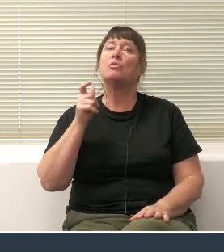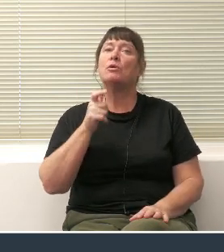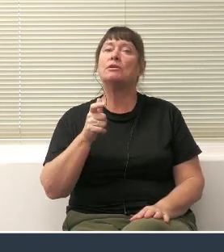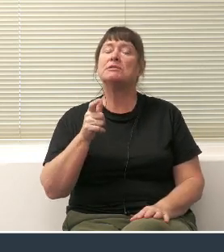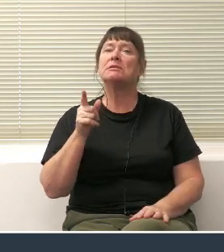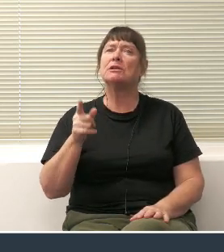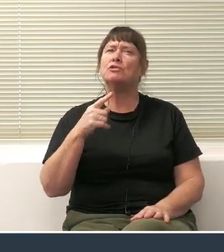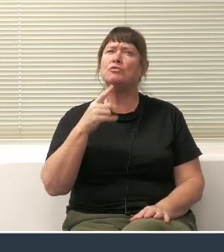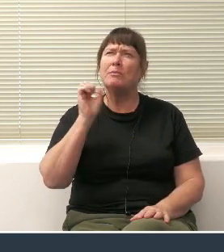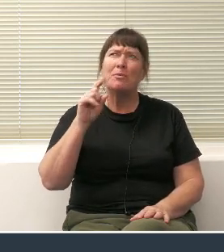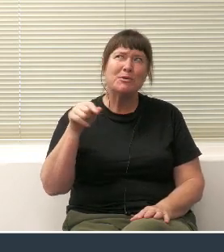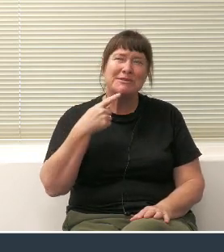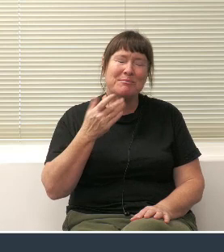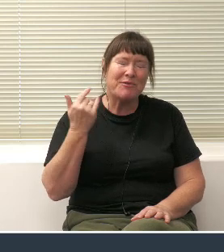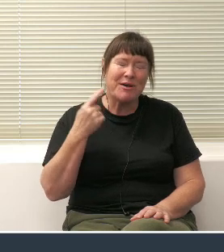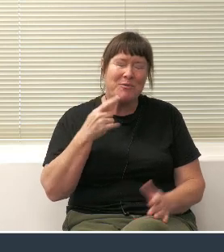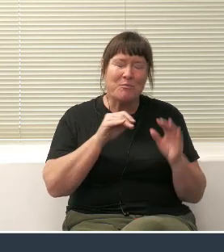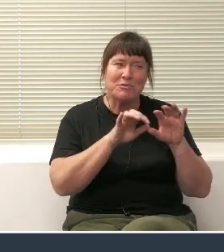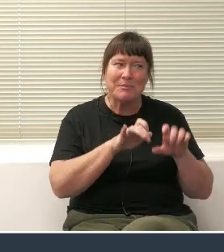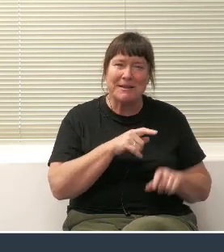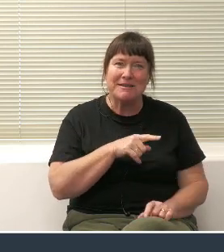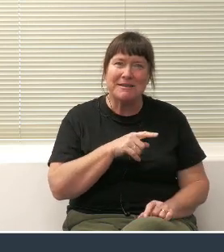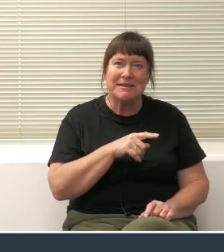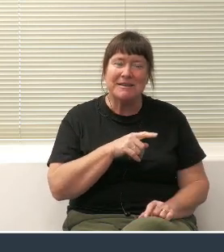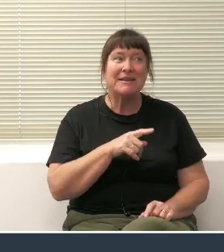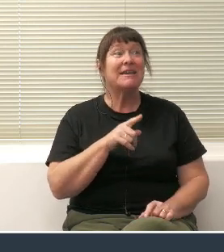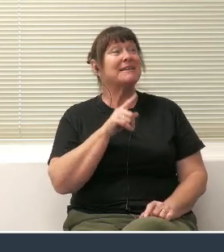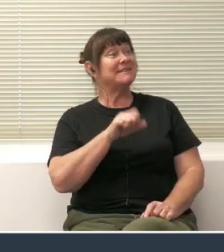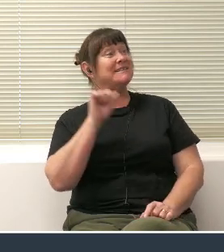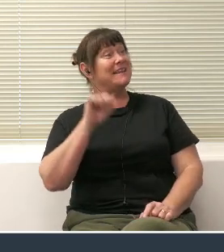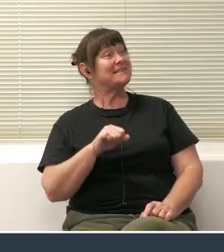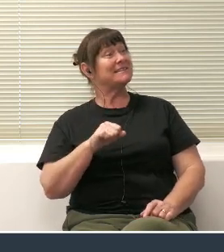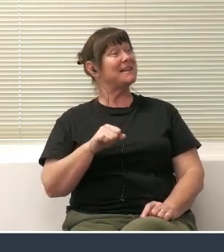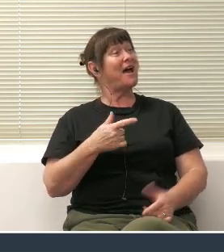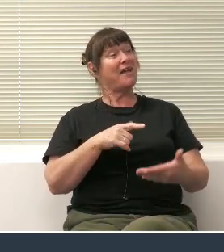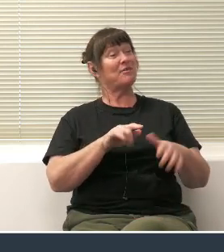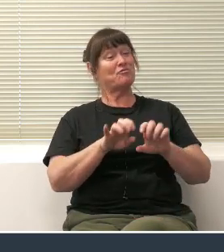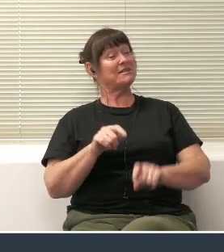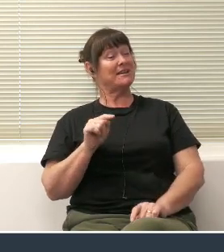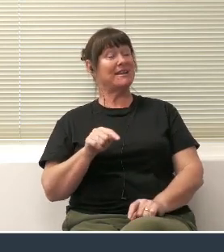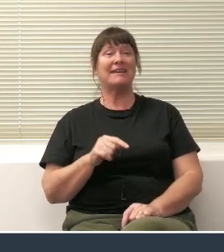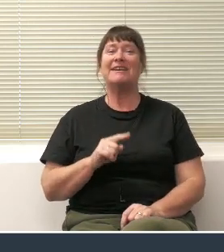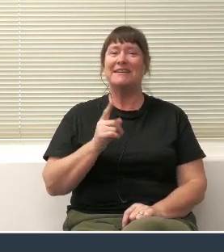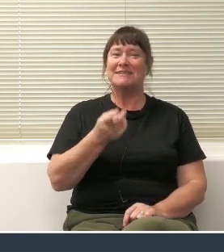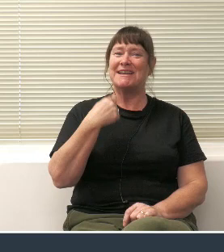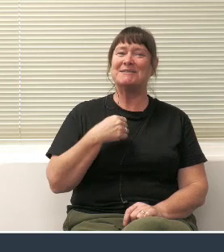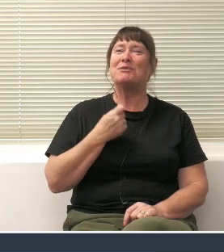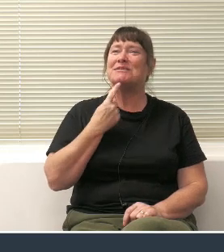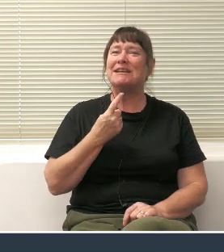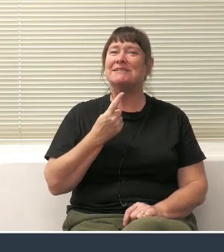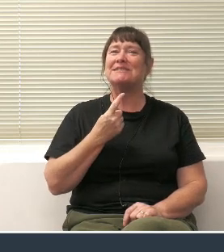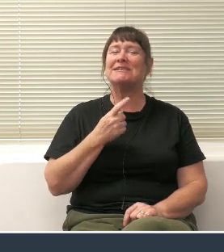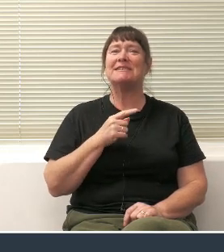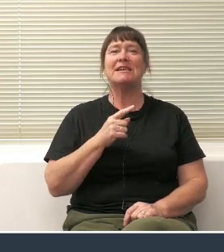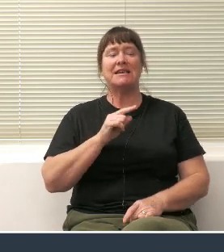Councillor Simpson. Can you remember what you said? Yes, Madam Mayor, because I have them written down. Fabulous. Can you give us those words for the